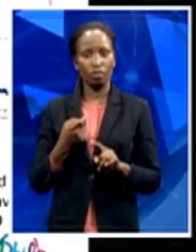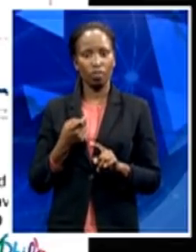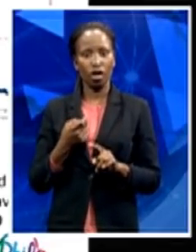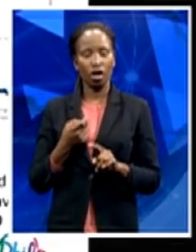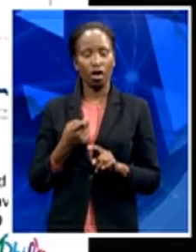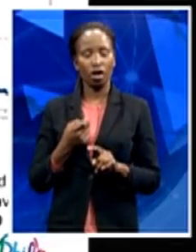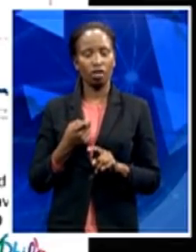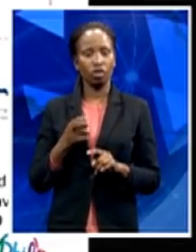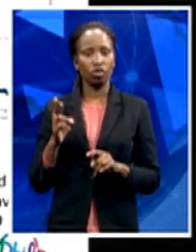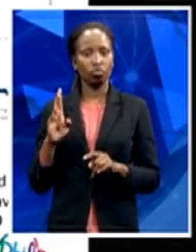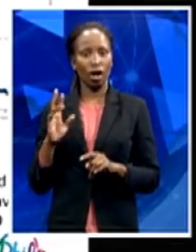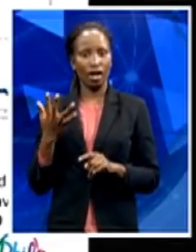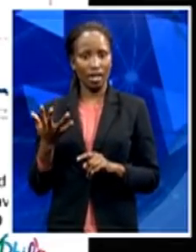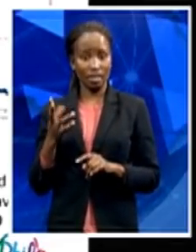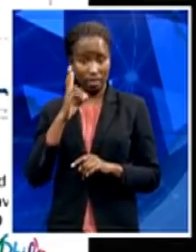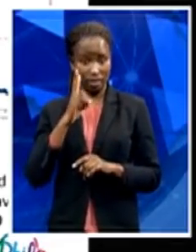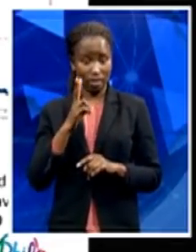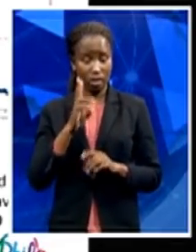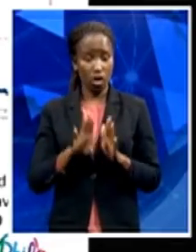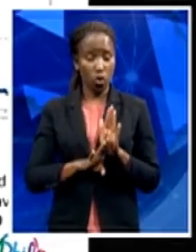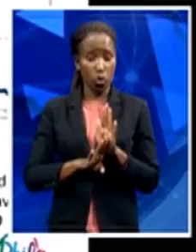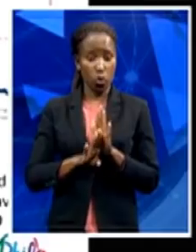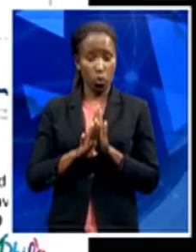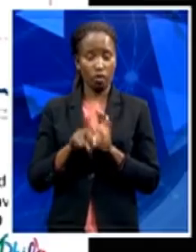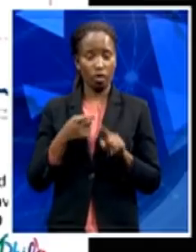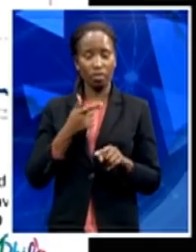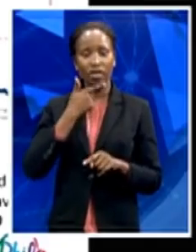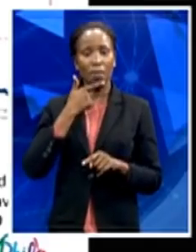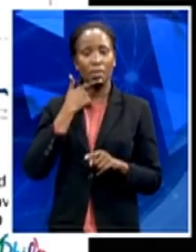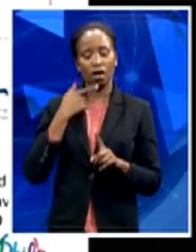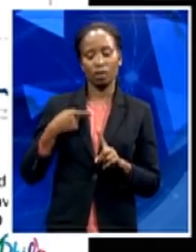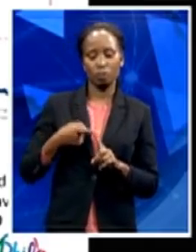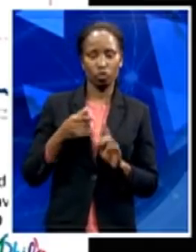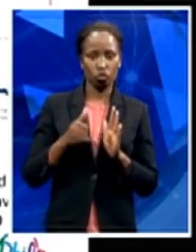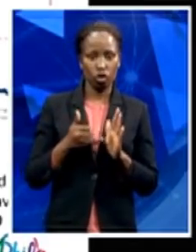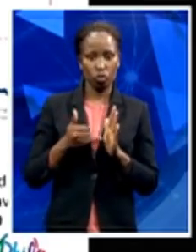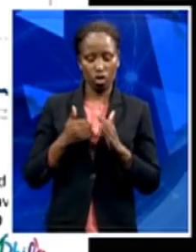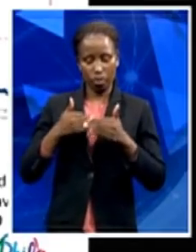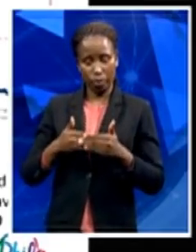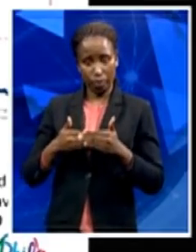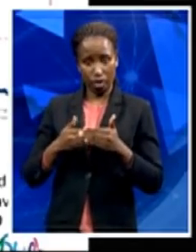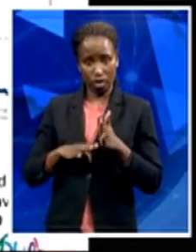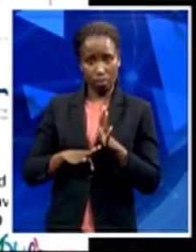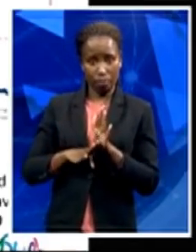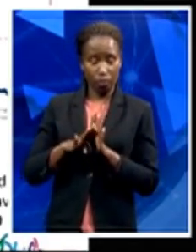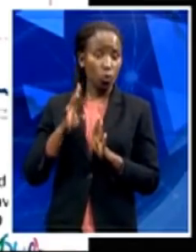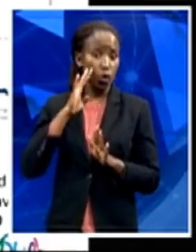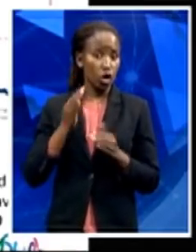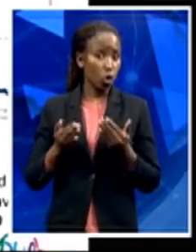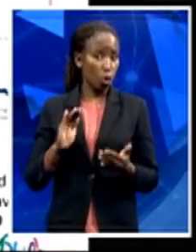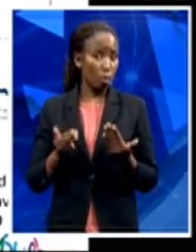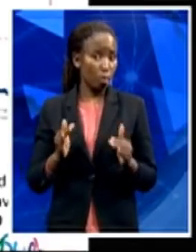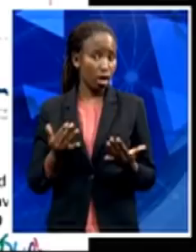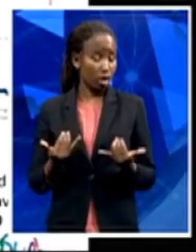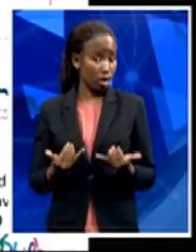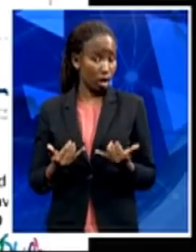in December, January, we are now, if you compare it with the trajectory of the current wave, we have